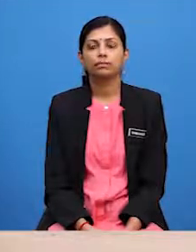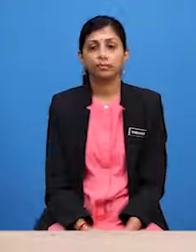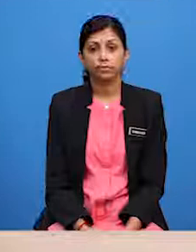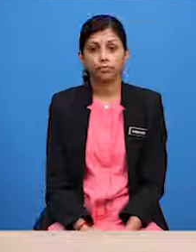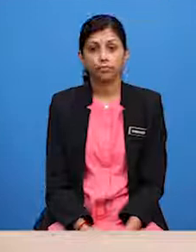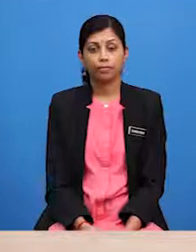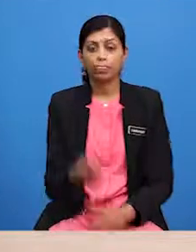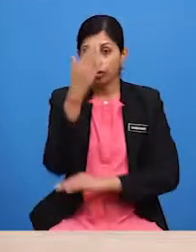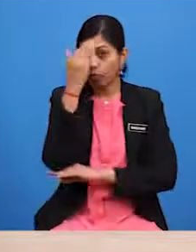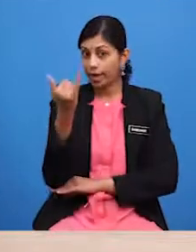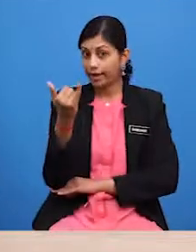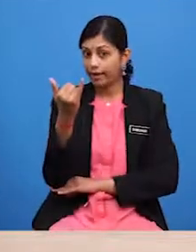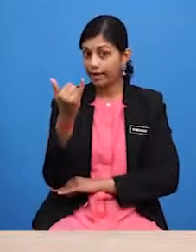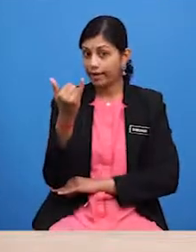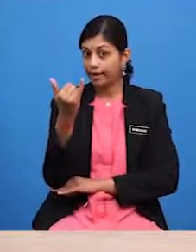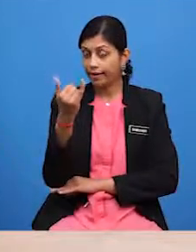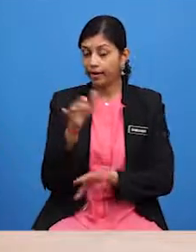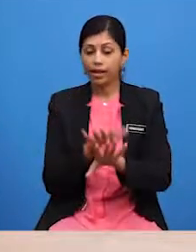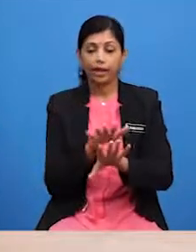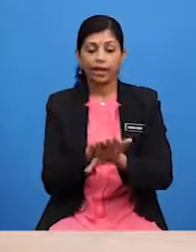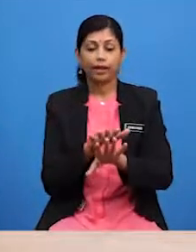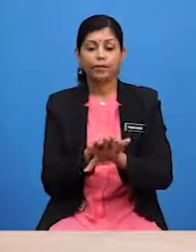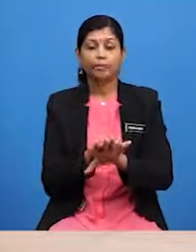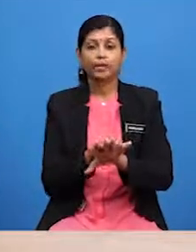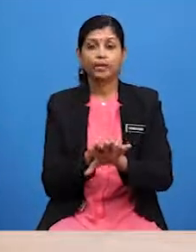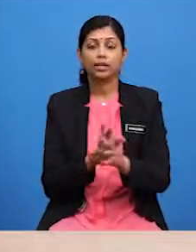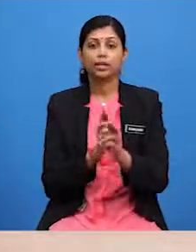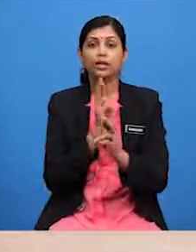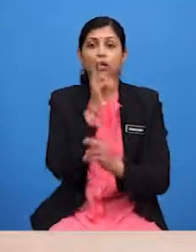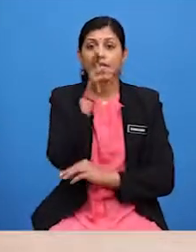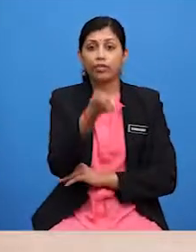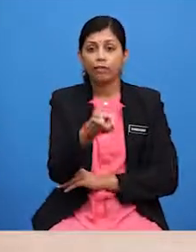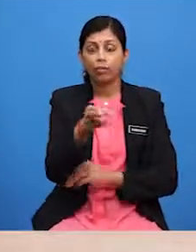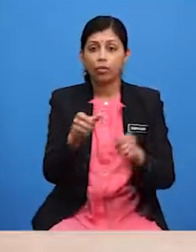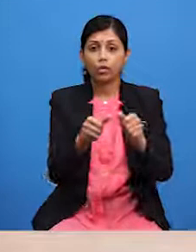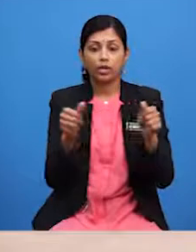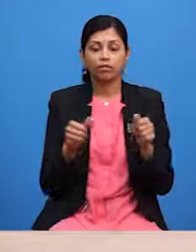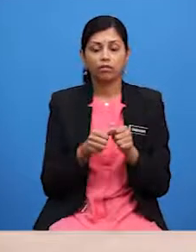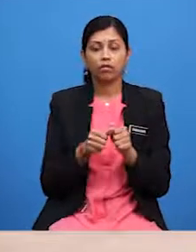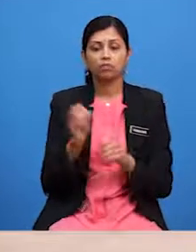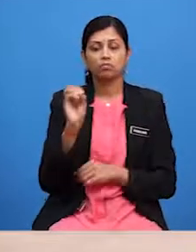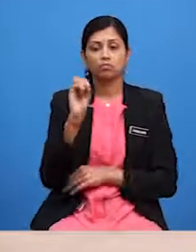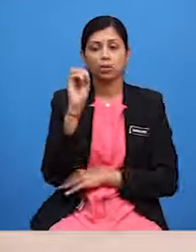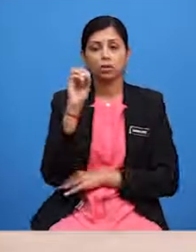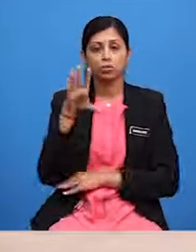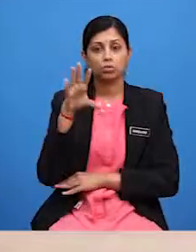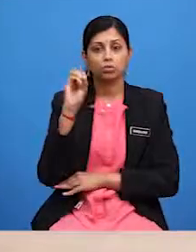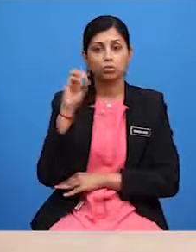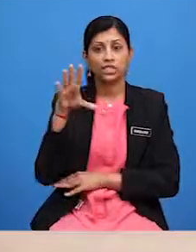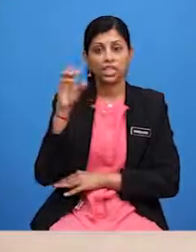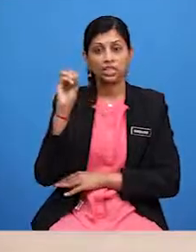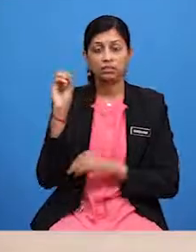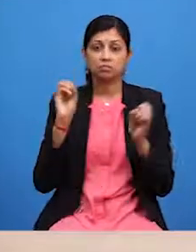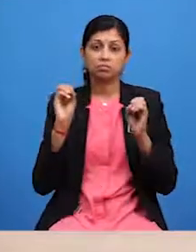way. In many remote areas, there will be no signal, so you won't be able to use